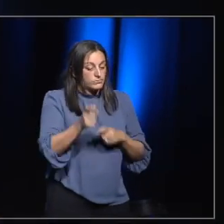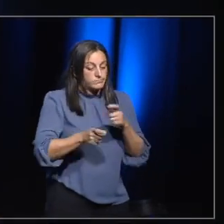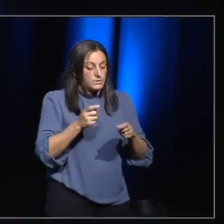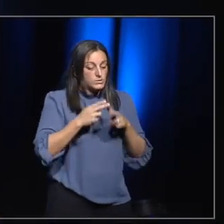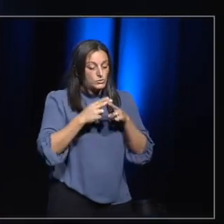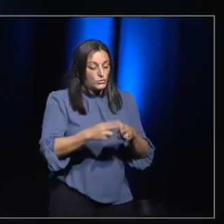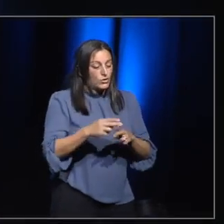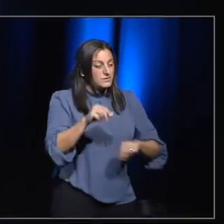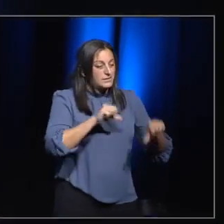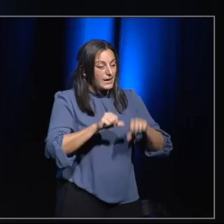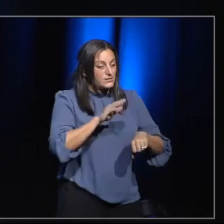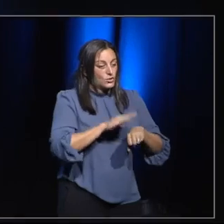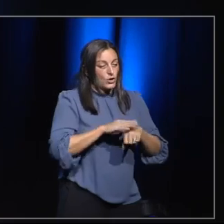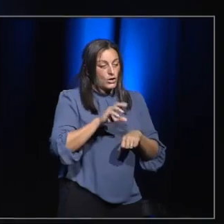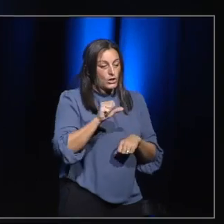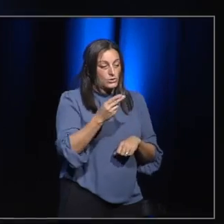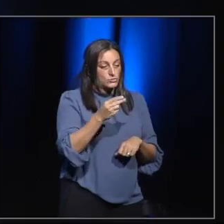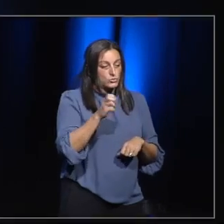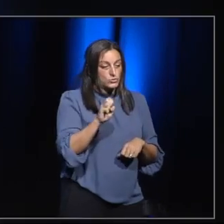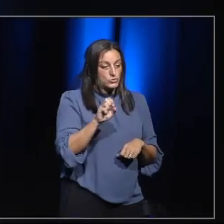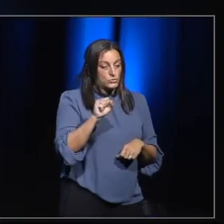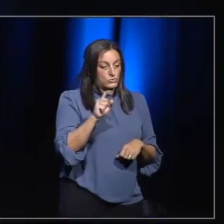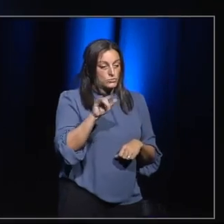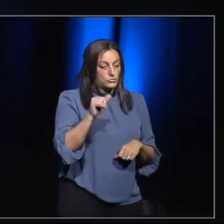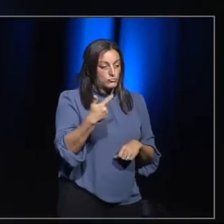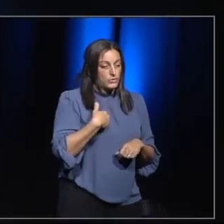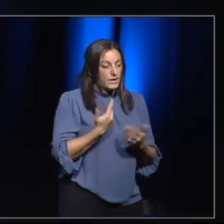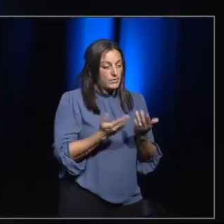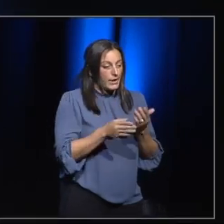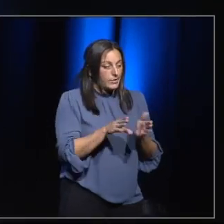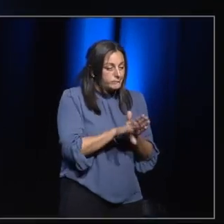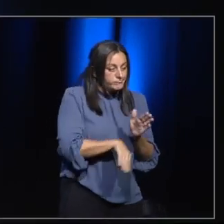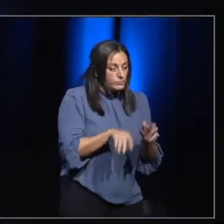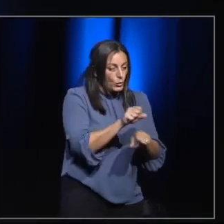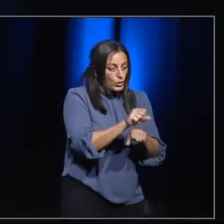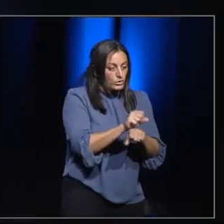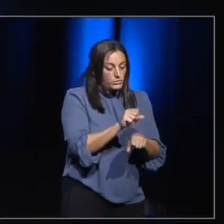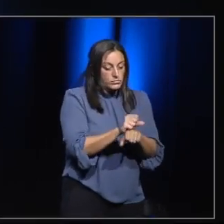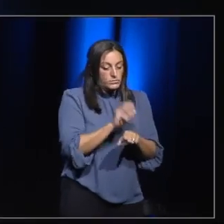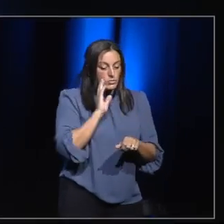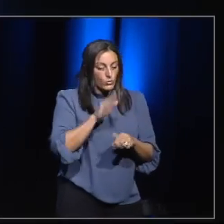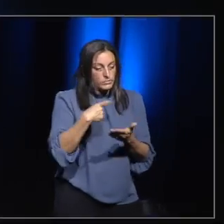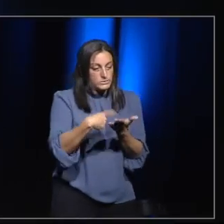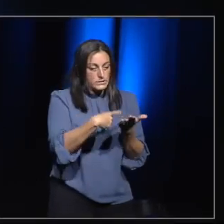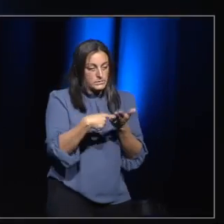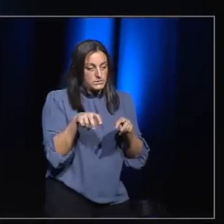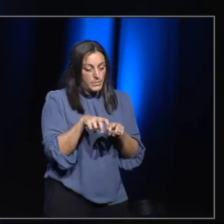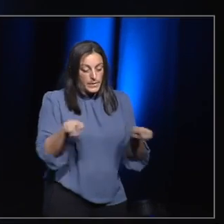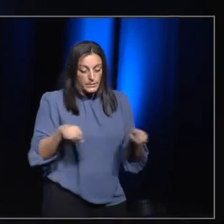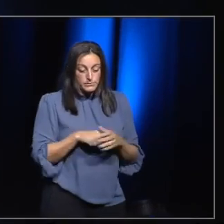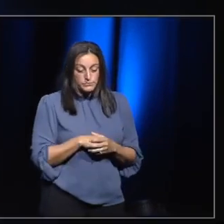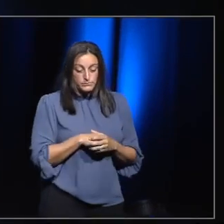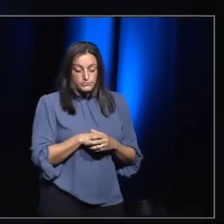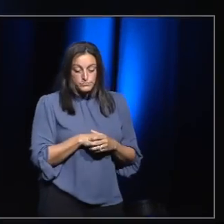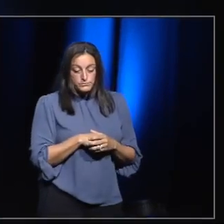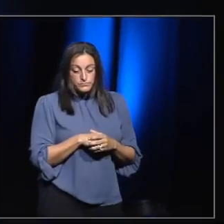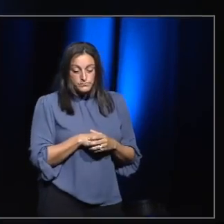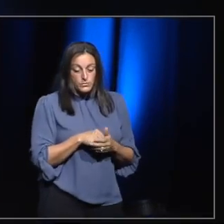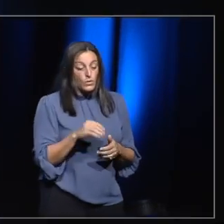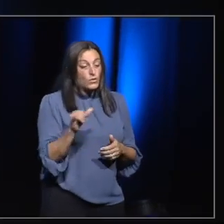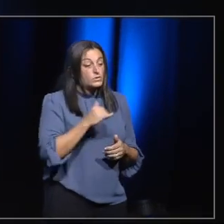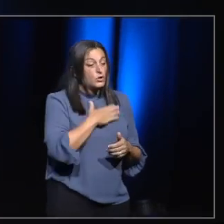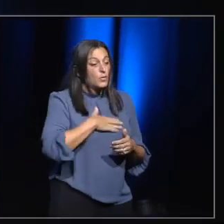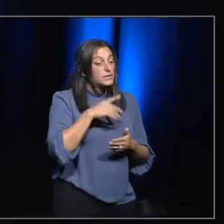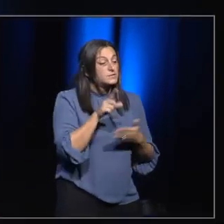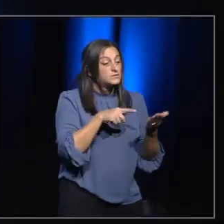Don't forget to vote for your favorite presentations. You can rate them through the app. Also, be sure to check the